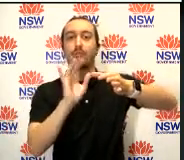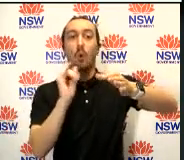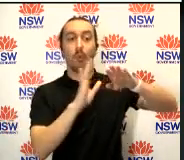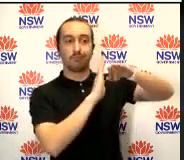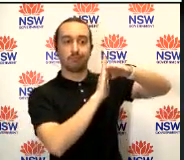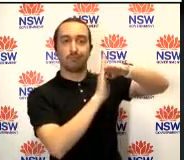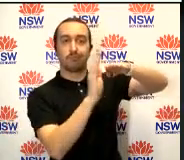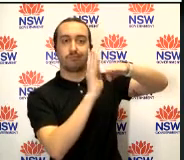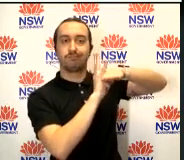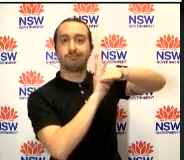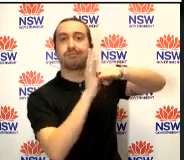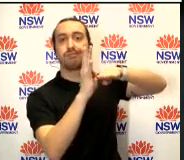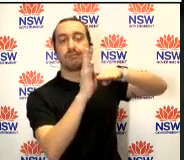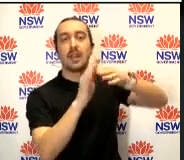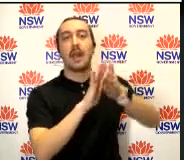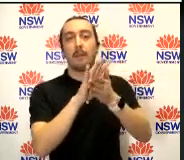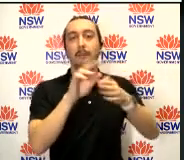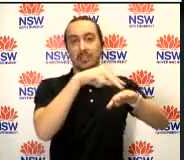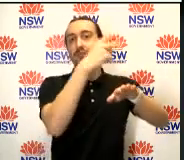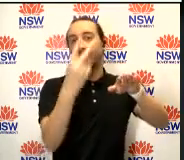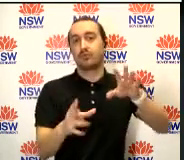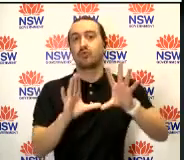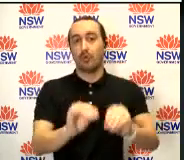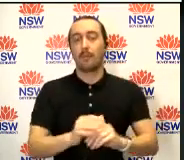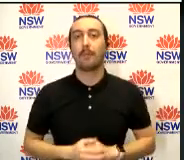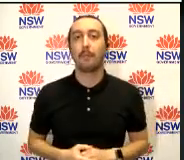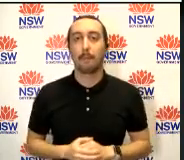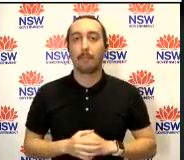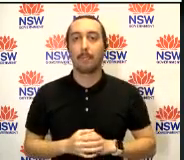to workers as opposed to using a fall arrest system.